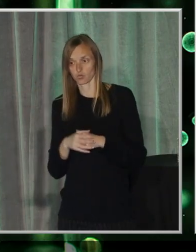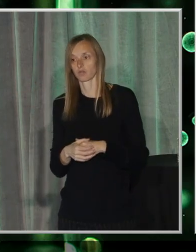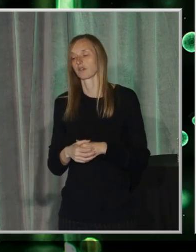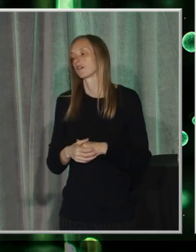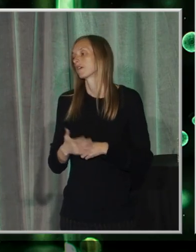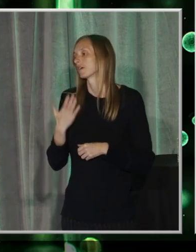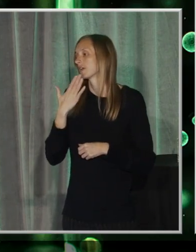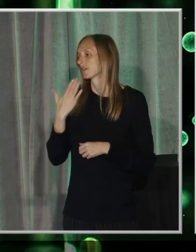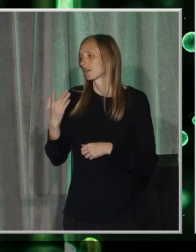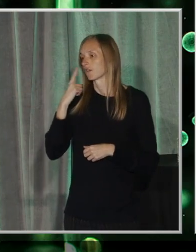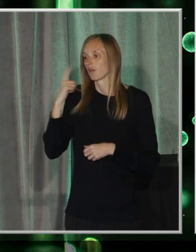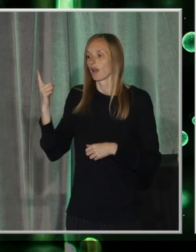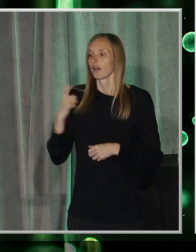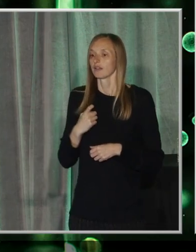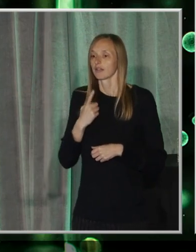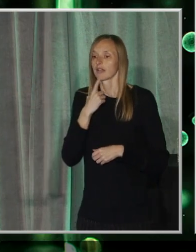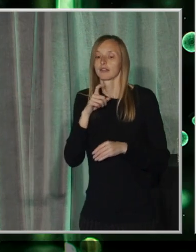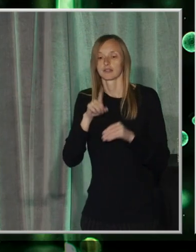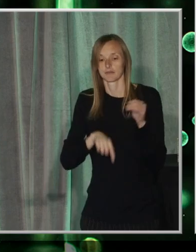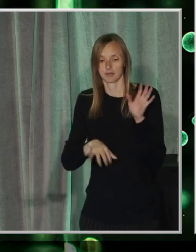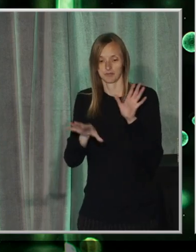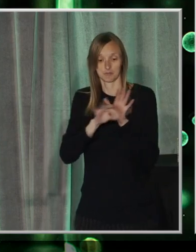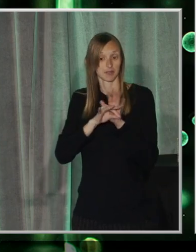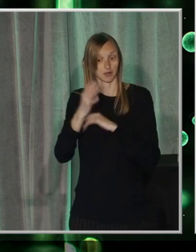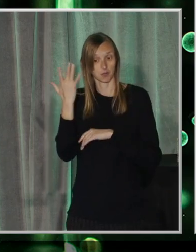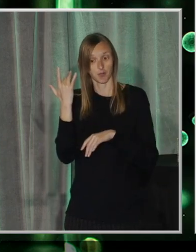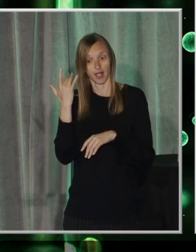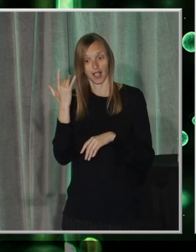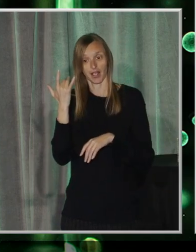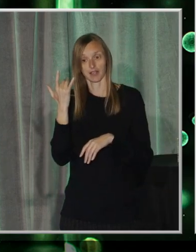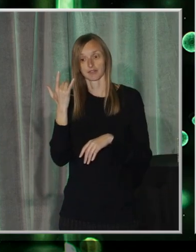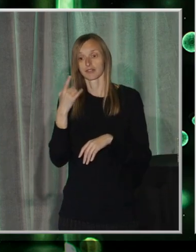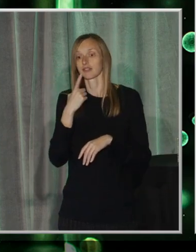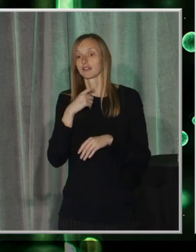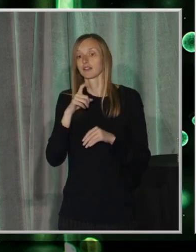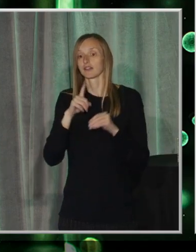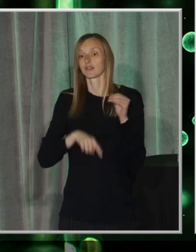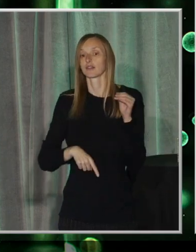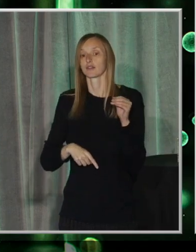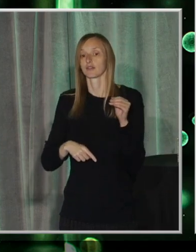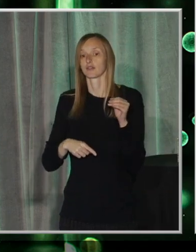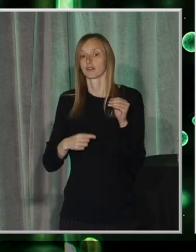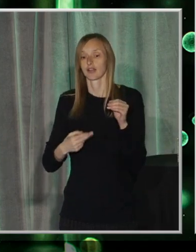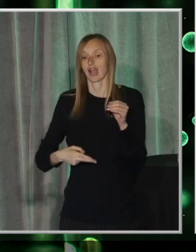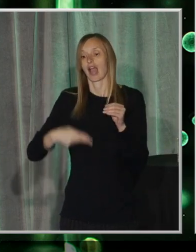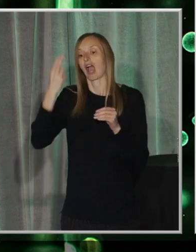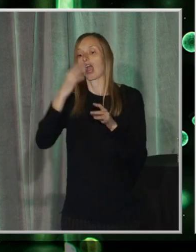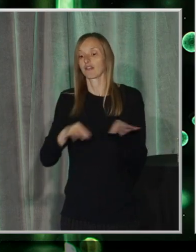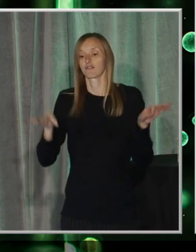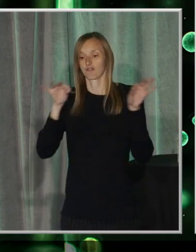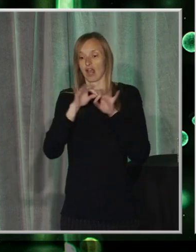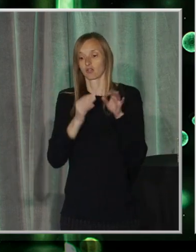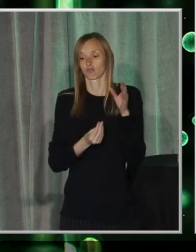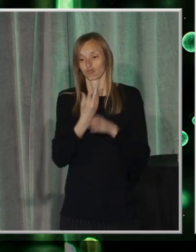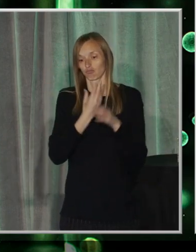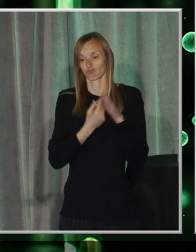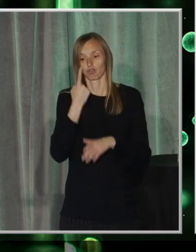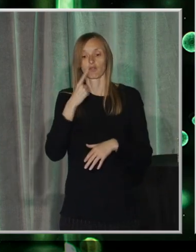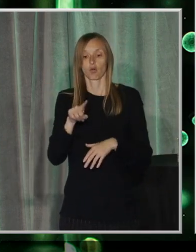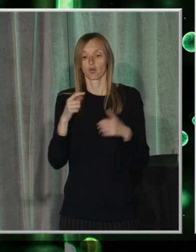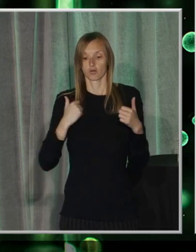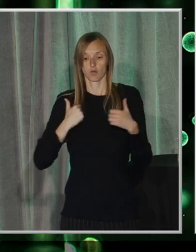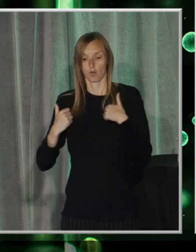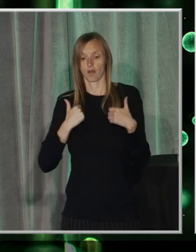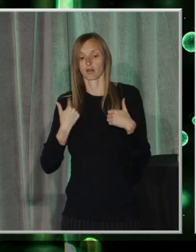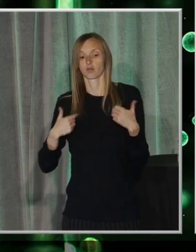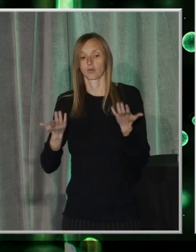Thank you so much. Why tomatoes? So because the tomatoes is high value crops in Rwanda. So we as people,